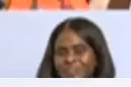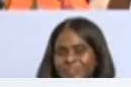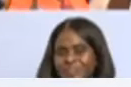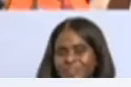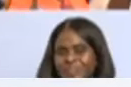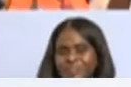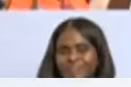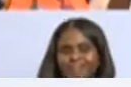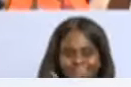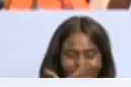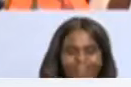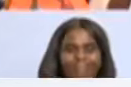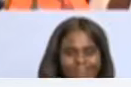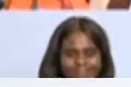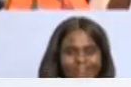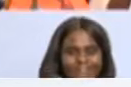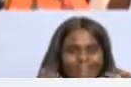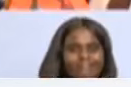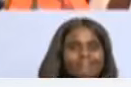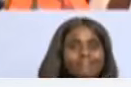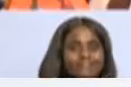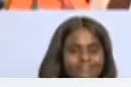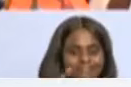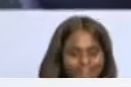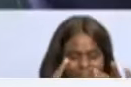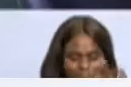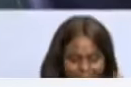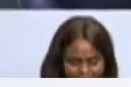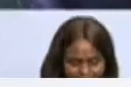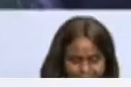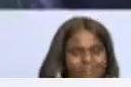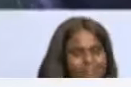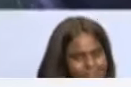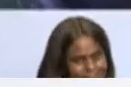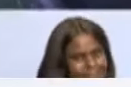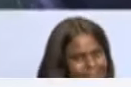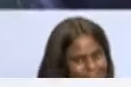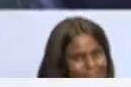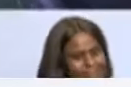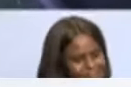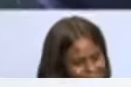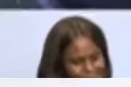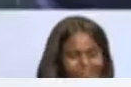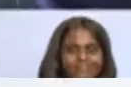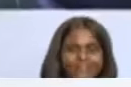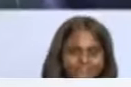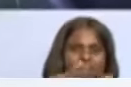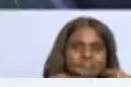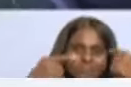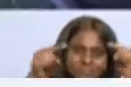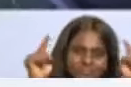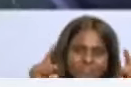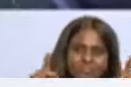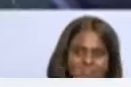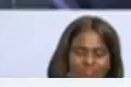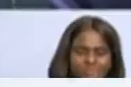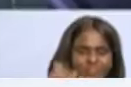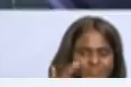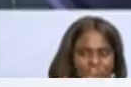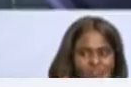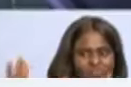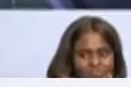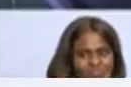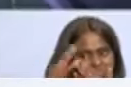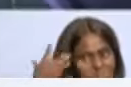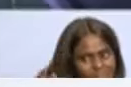Difficult environment, but we keep on soldiering on, making progress. The restoration of hope